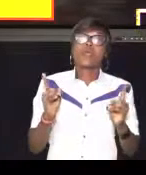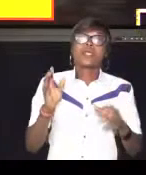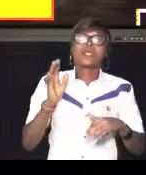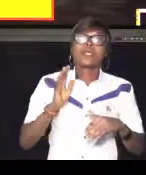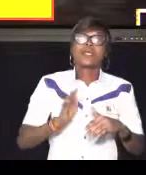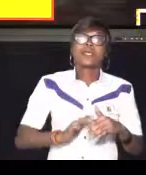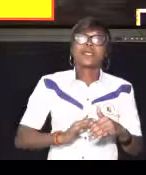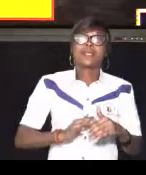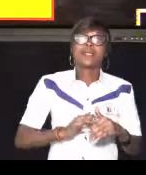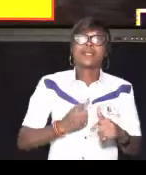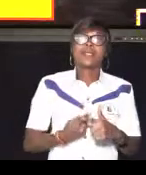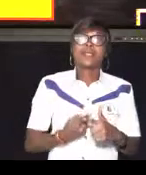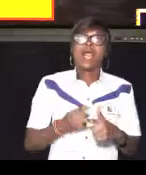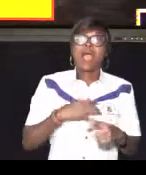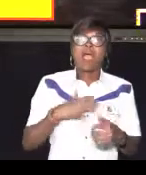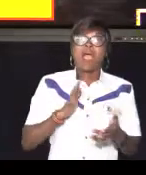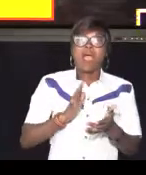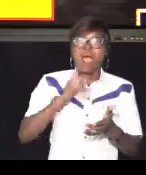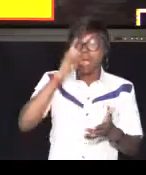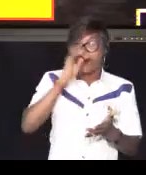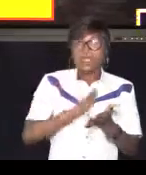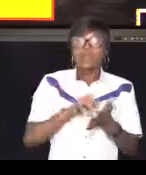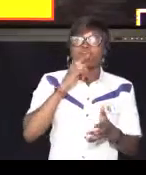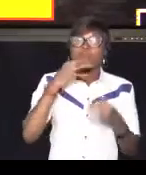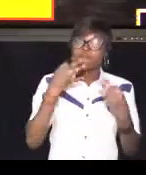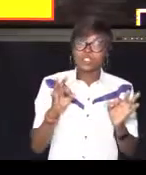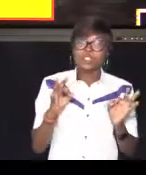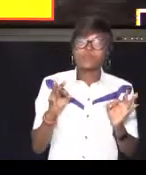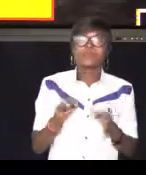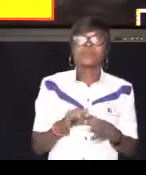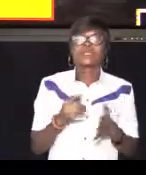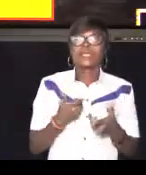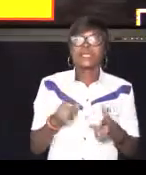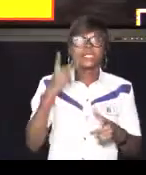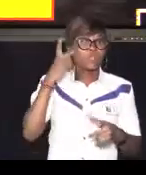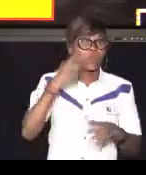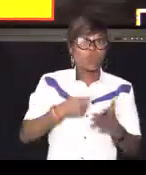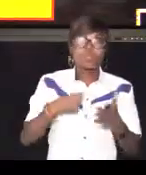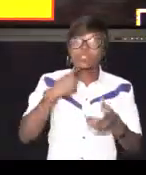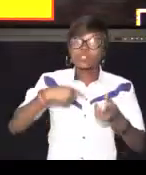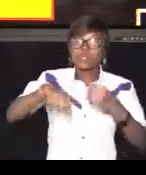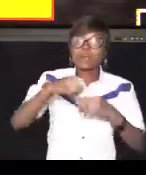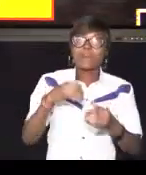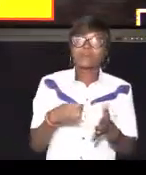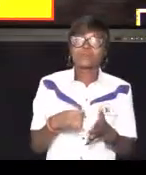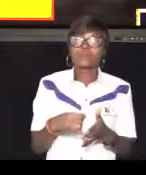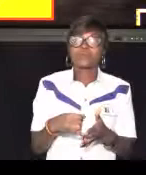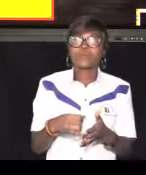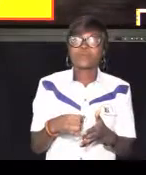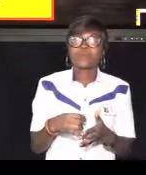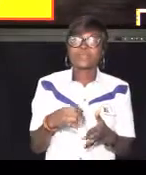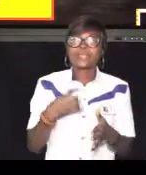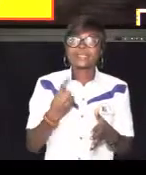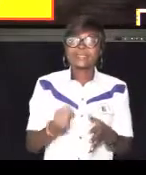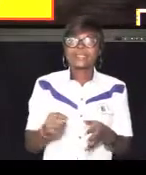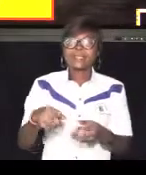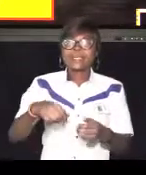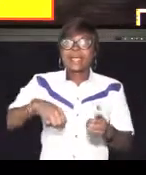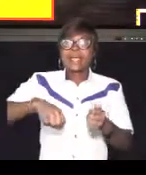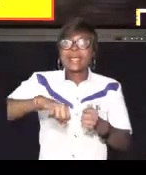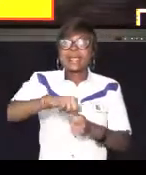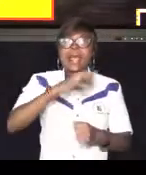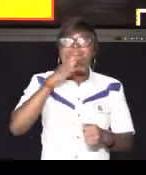All right, then. I believe that you are done. Let's just see what that is all about. The areas are written in the